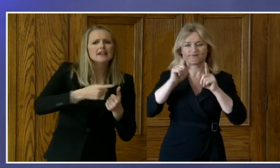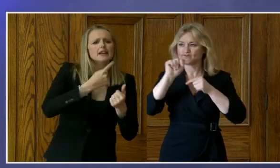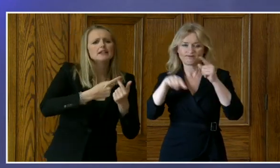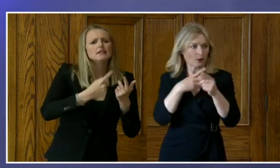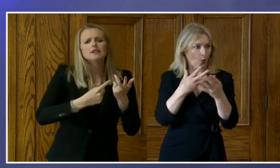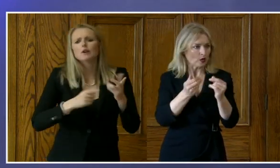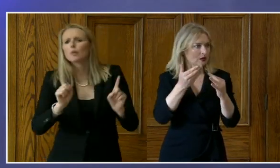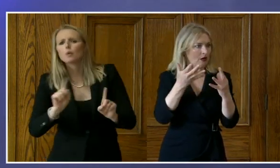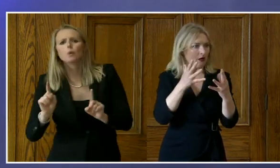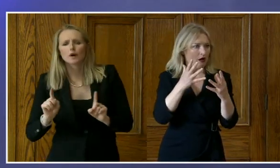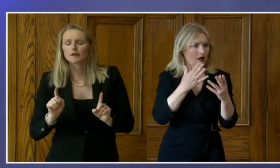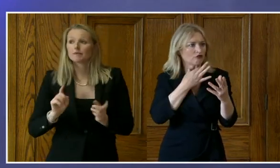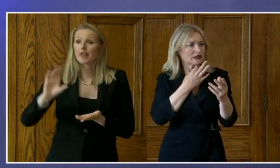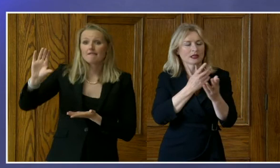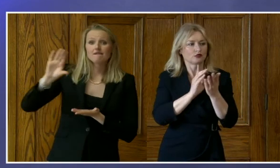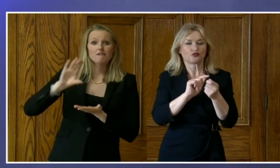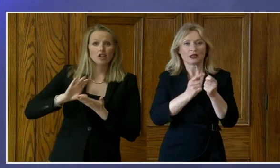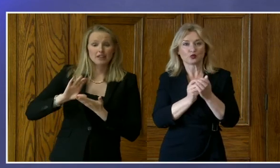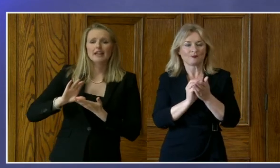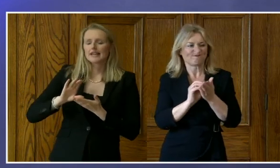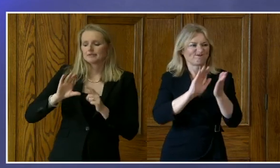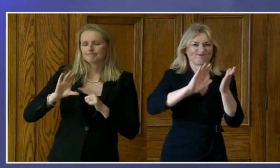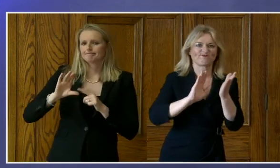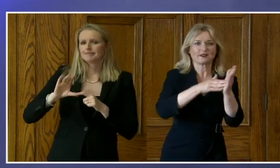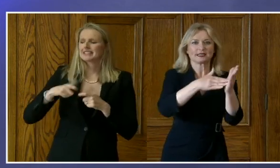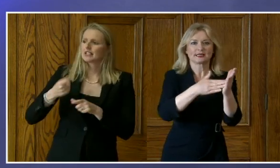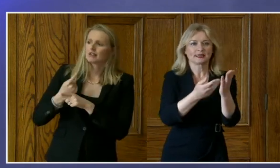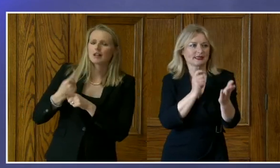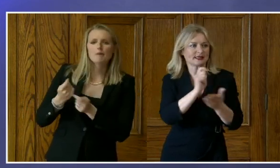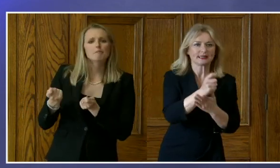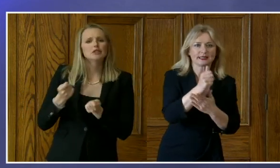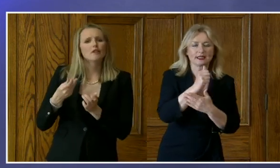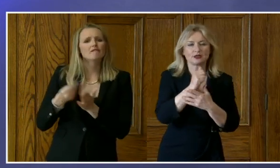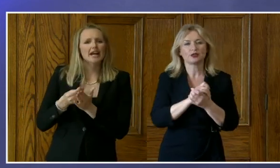appear. The funding, I'm still in discussions with the Minister of Finance. We're obviously